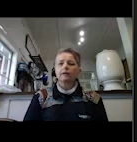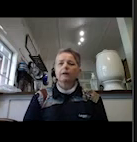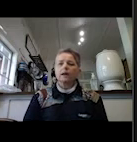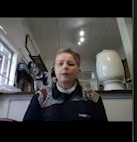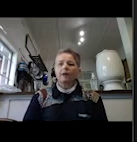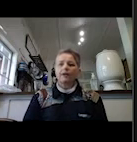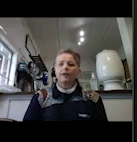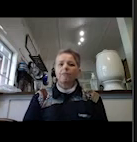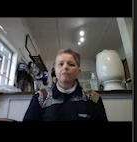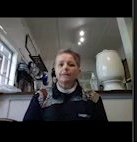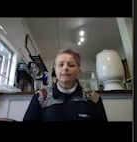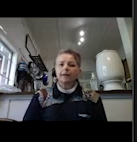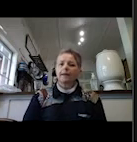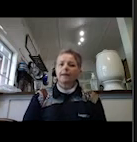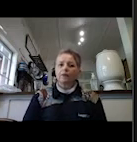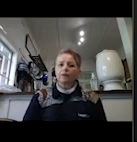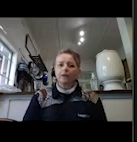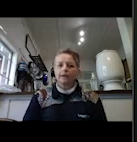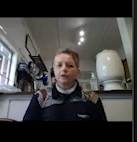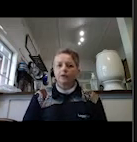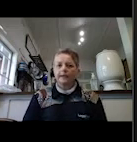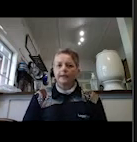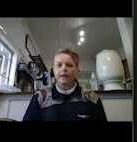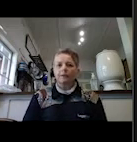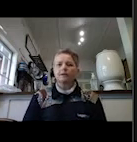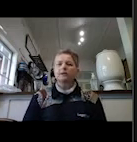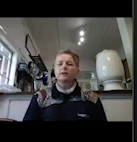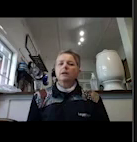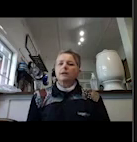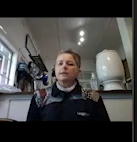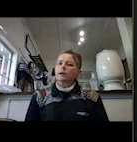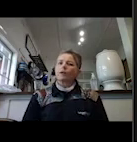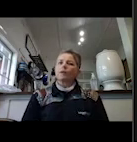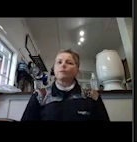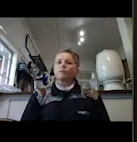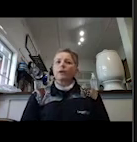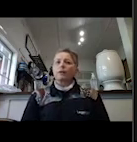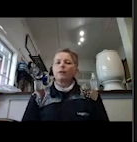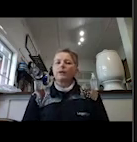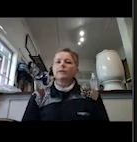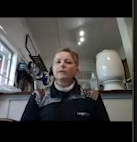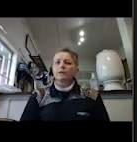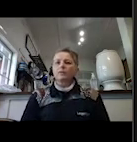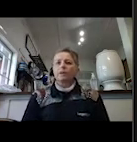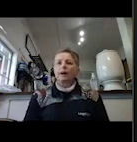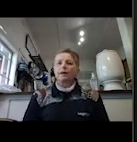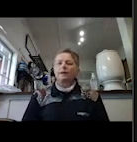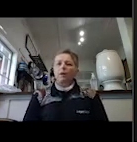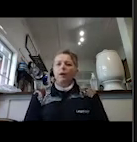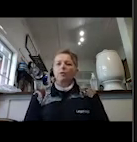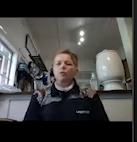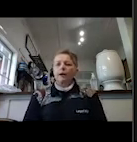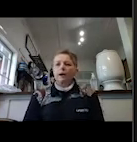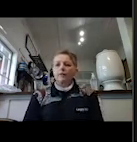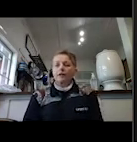order, but they don't admit any of the things that you say happened. So these orders might be made